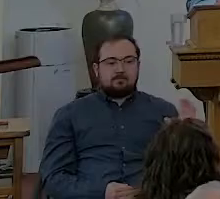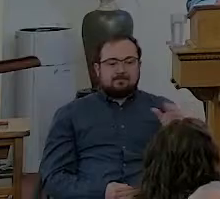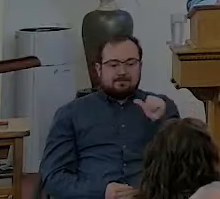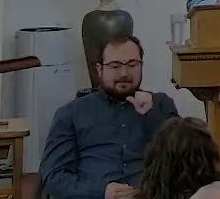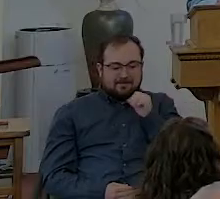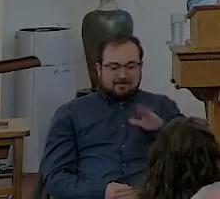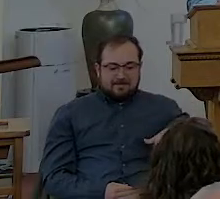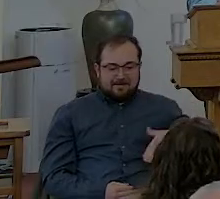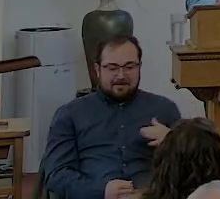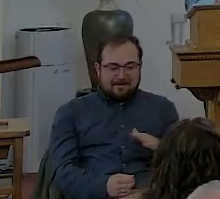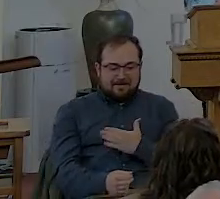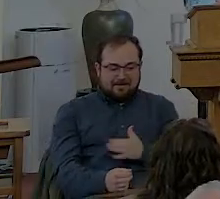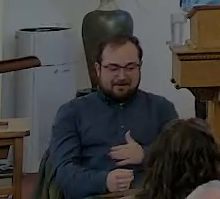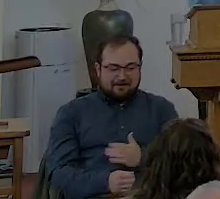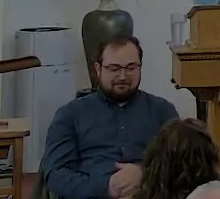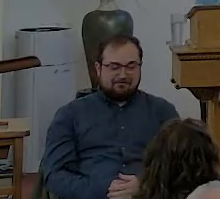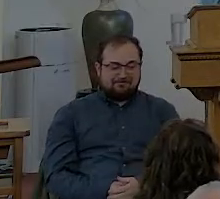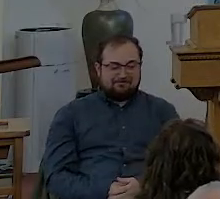yet.